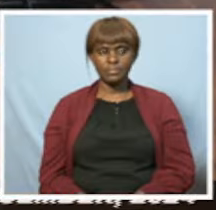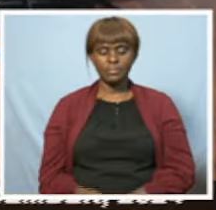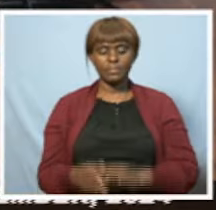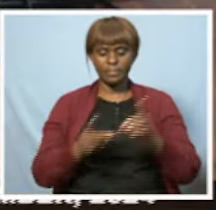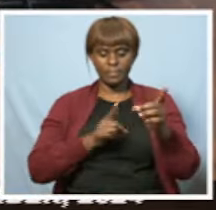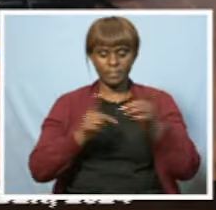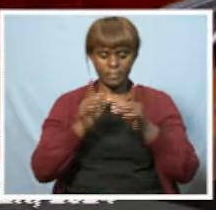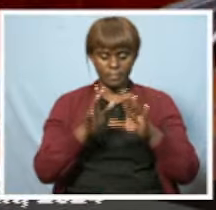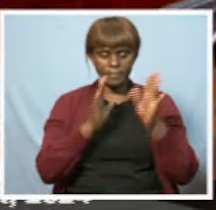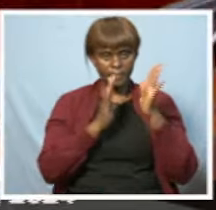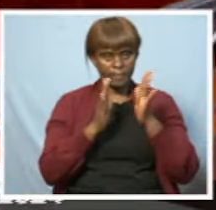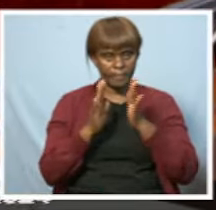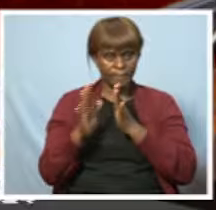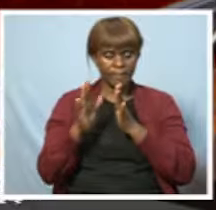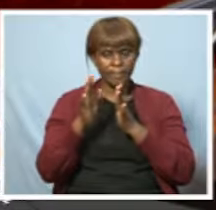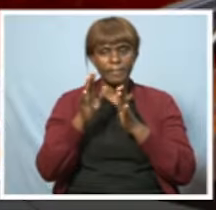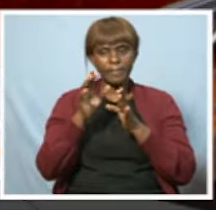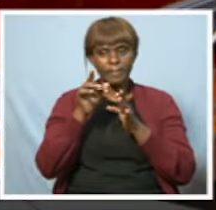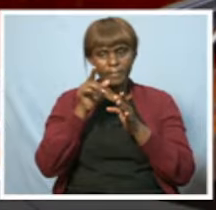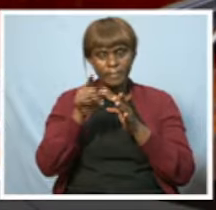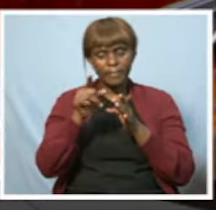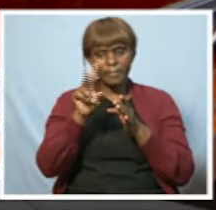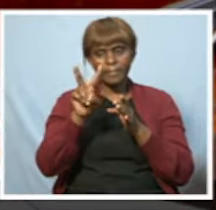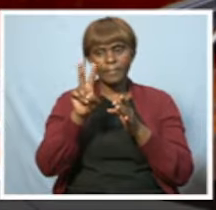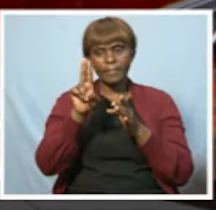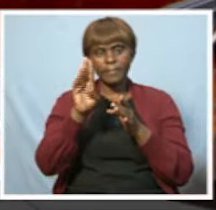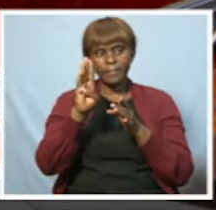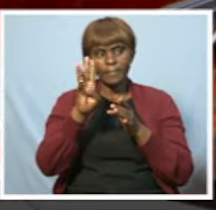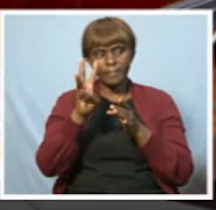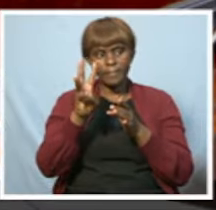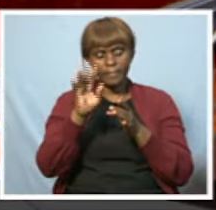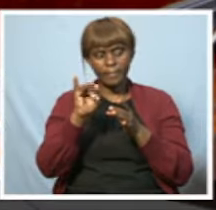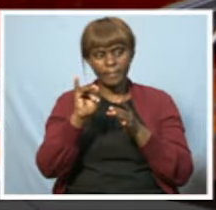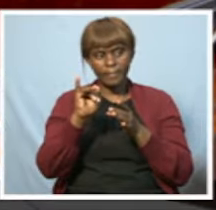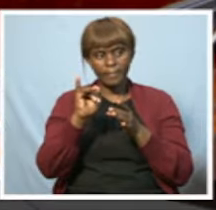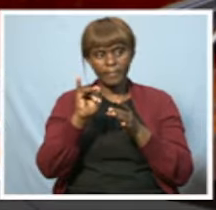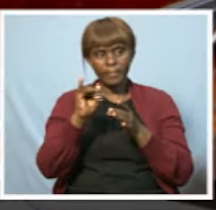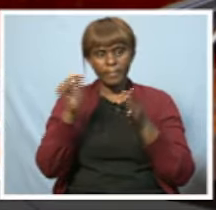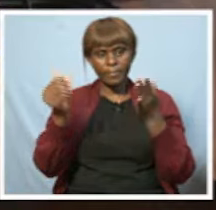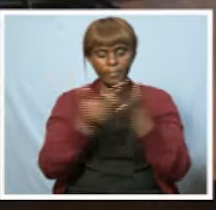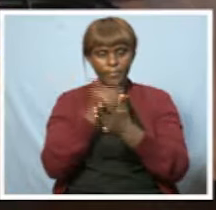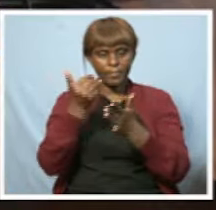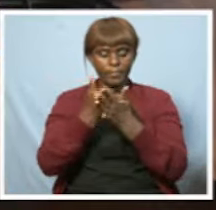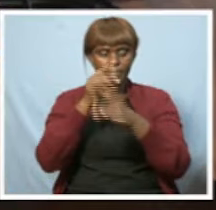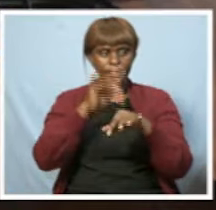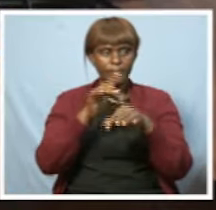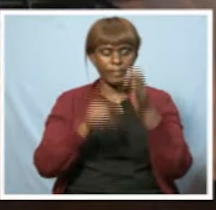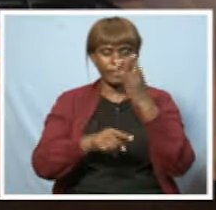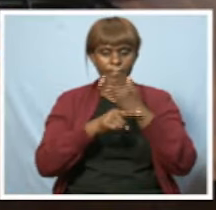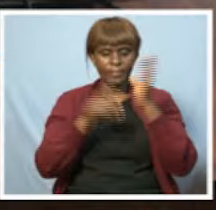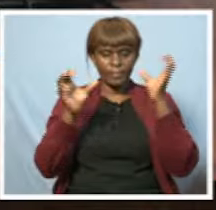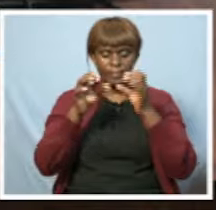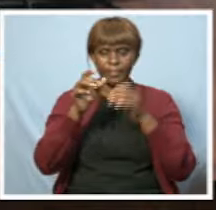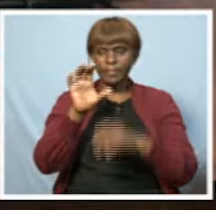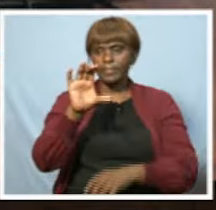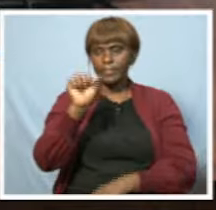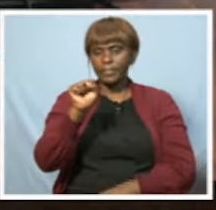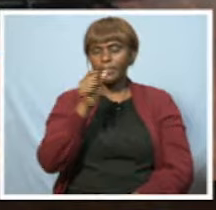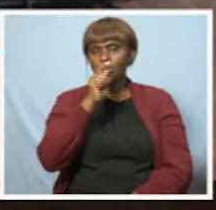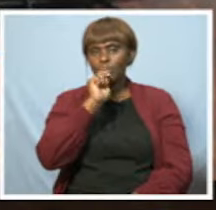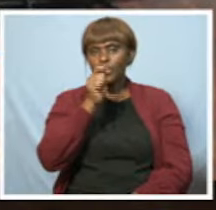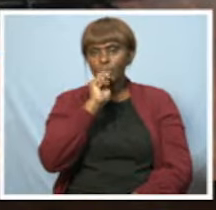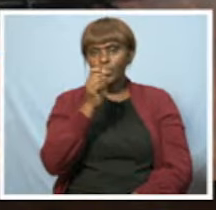Director Planning, are you new at VUBWI Town Council? CS, you may switch off your mic.